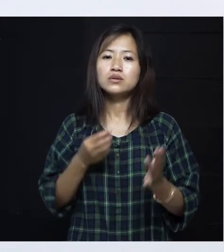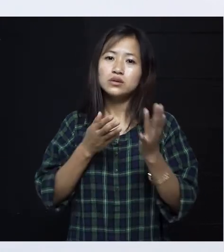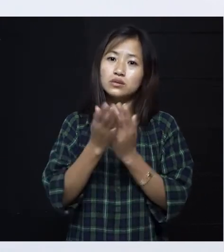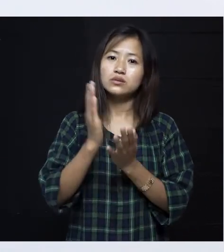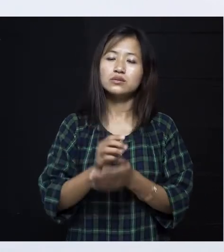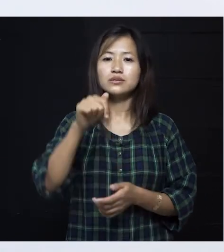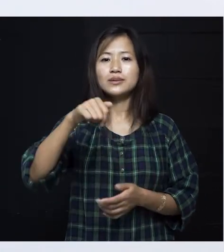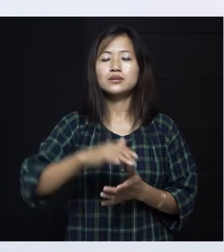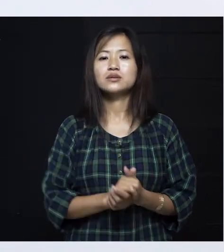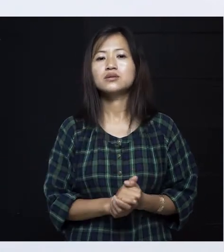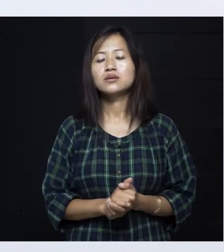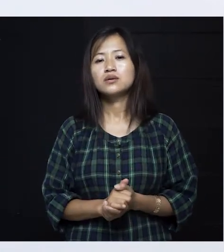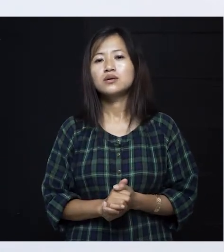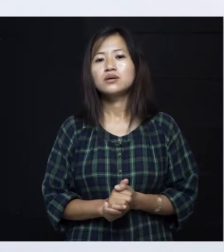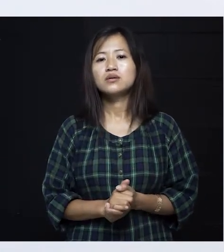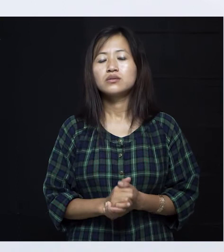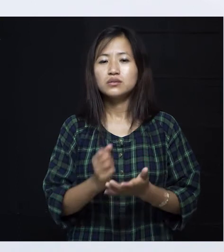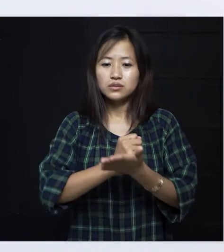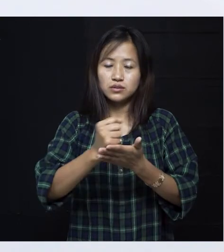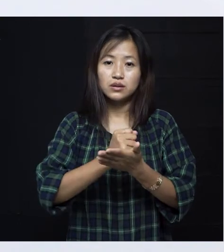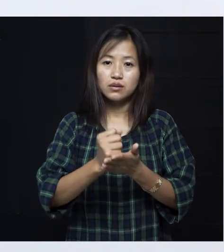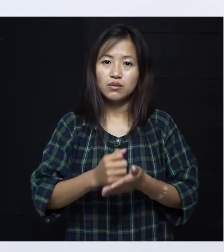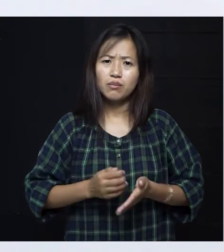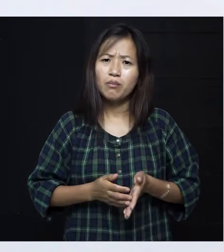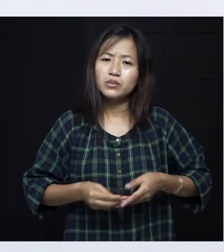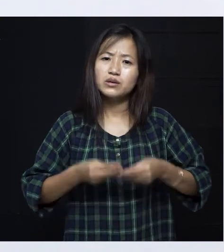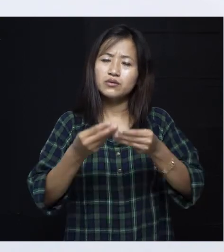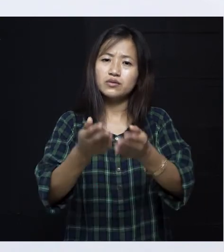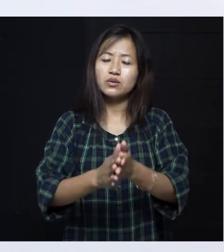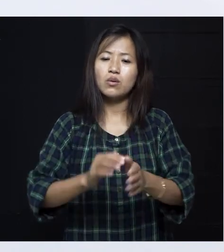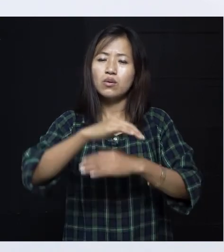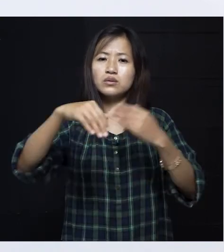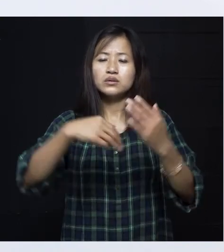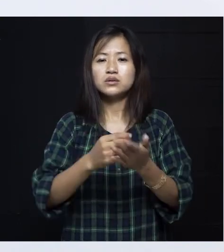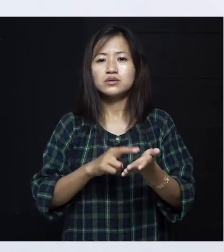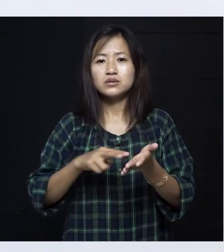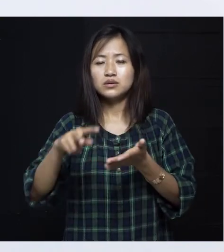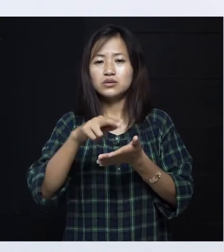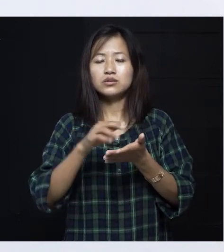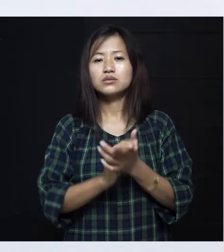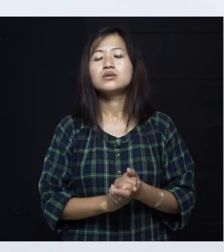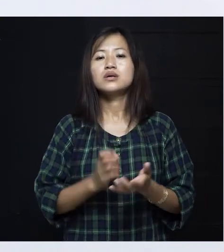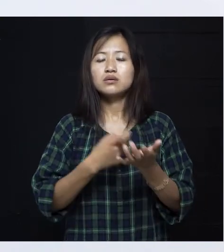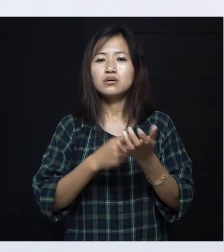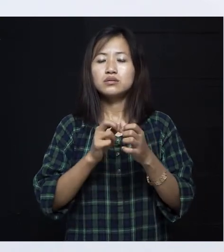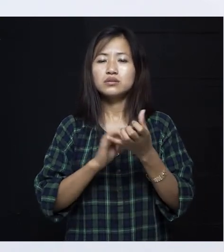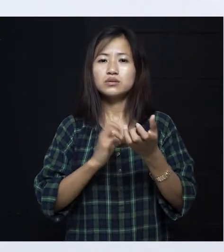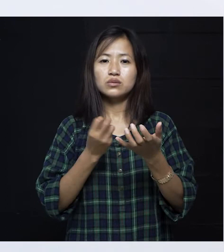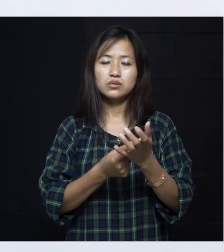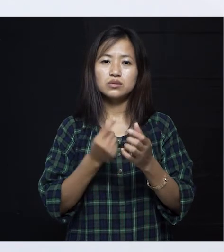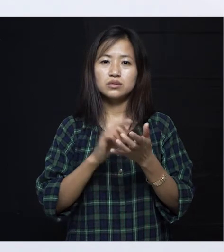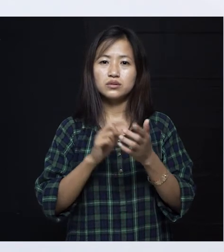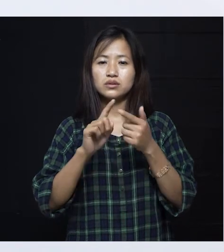through this, okay, they try to pass all those natural resources, or we can say pipeline are used